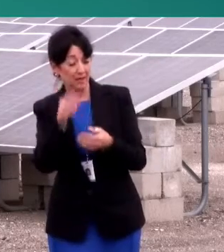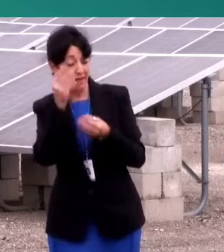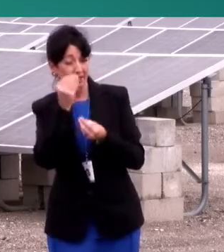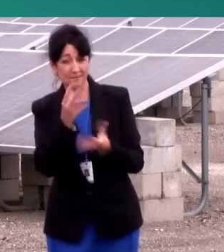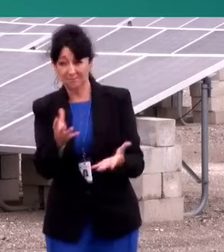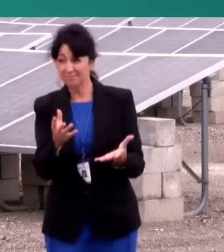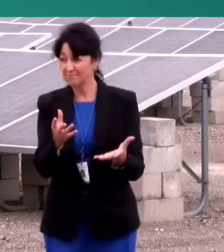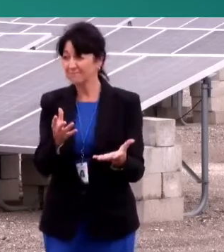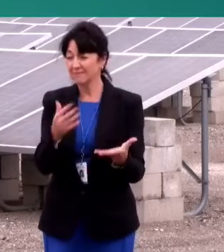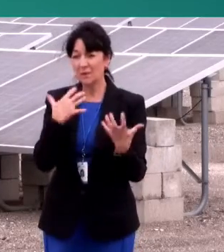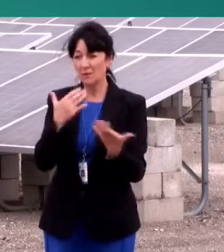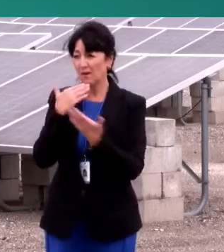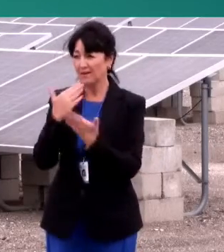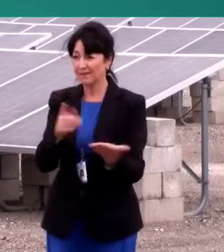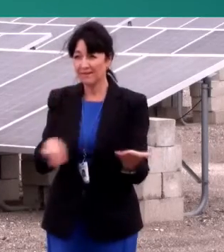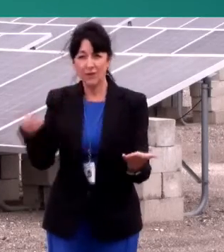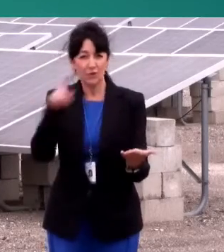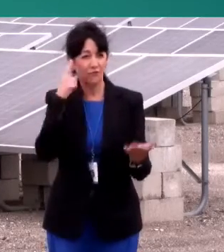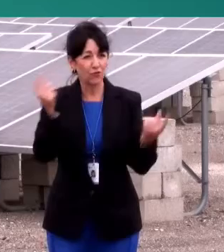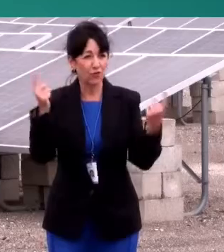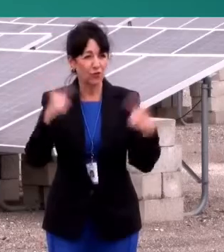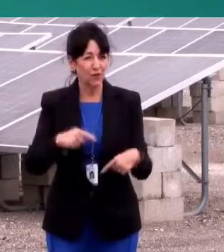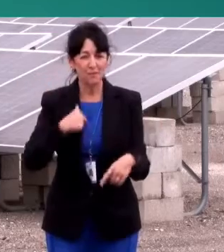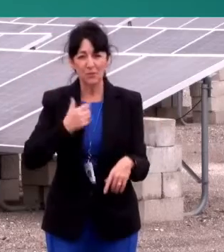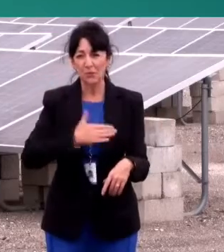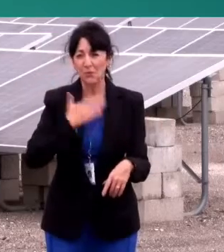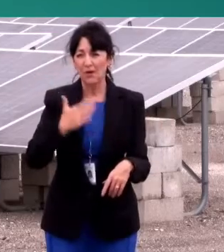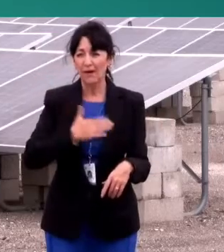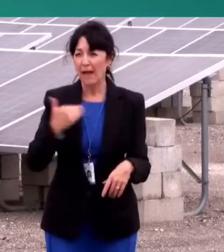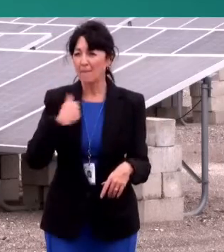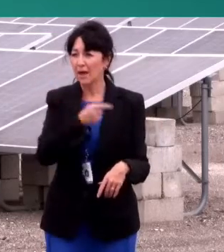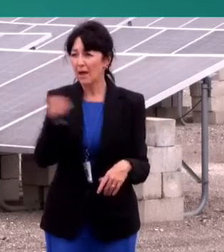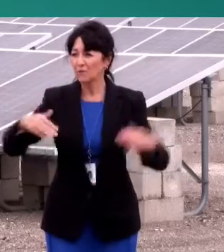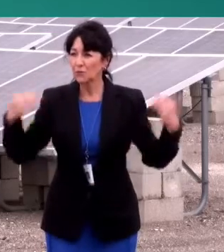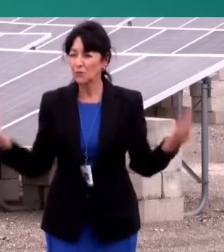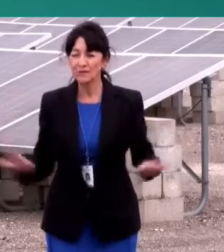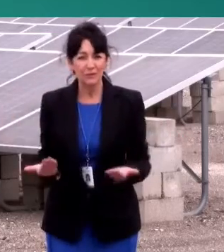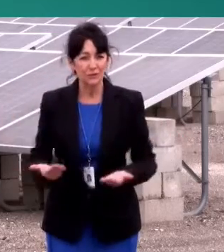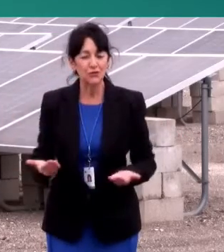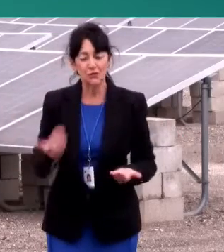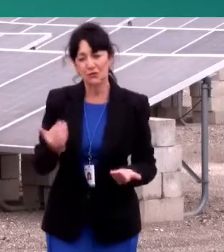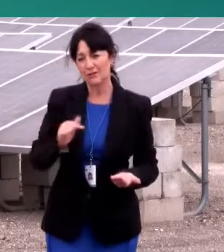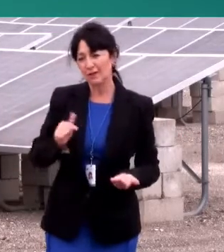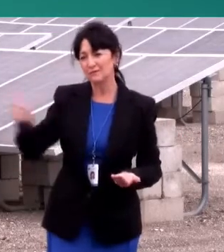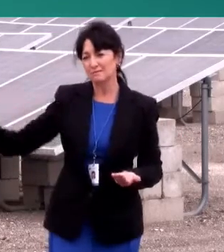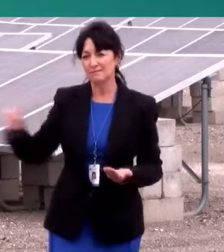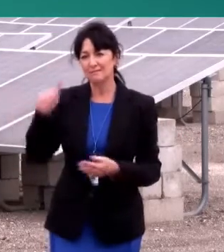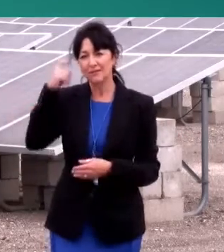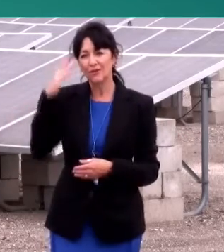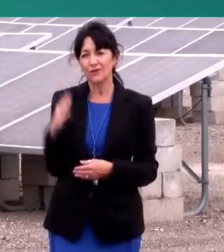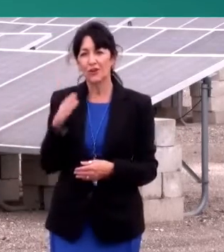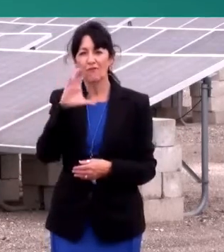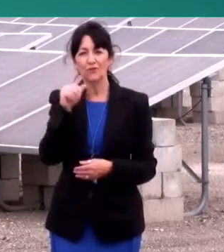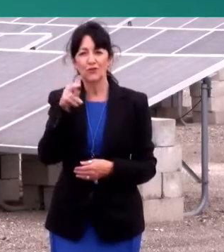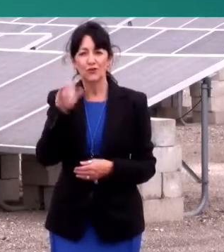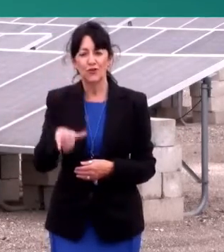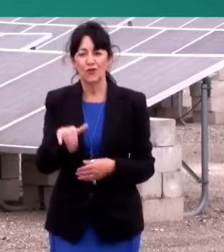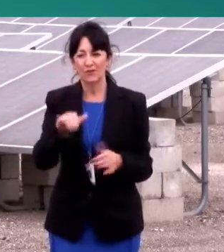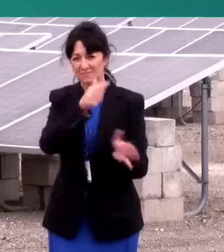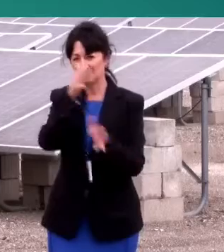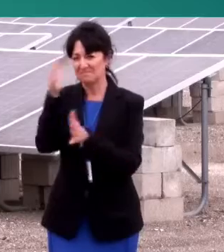Thank everybody for coming here today. We're so glad to host you. I'll turn it over to Governor Carney. Thank you,